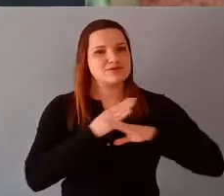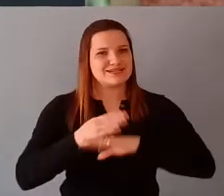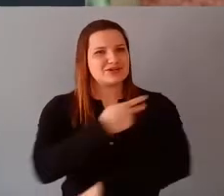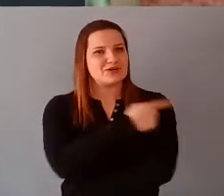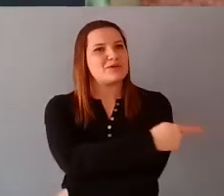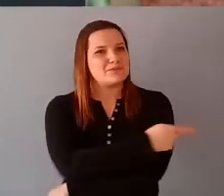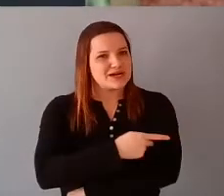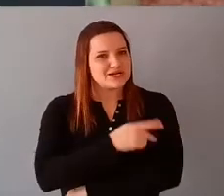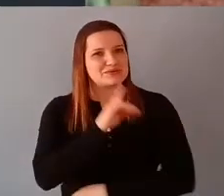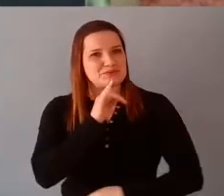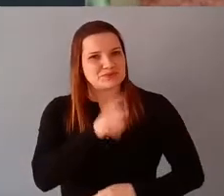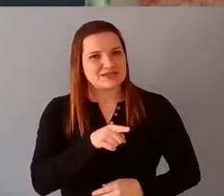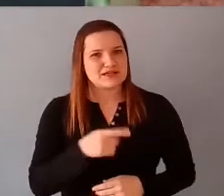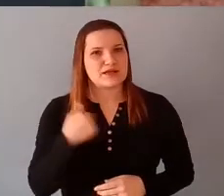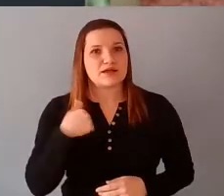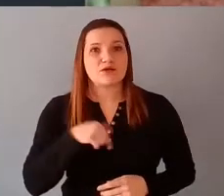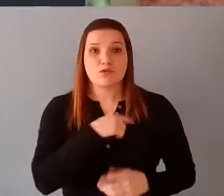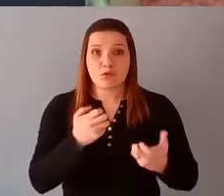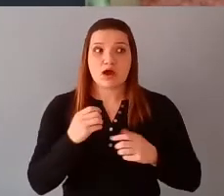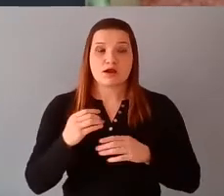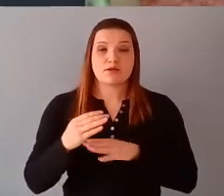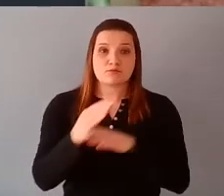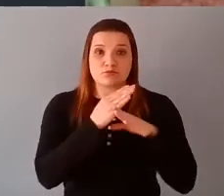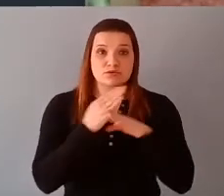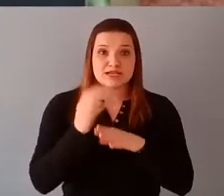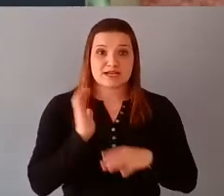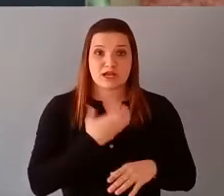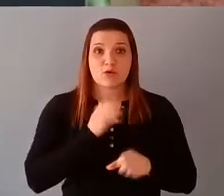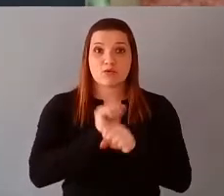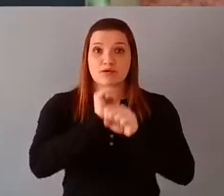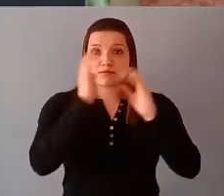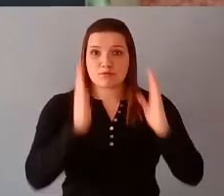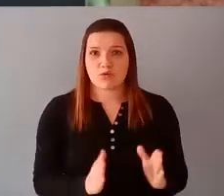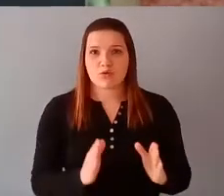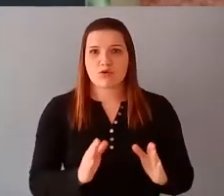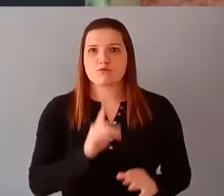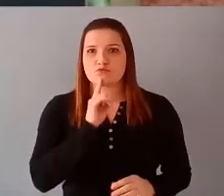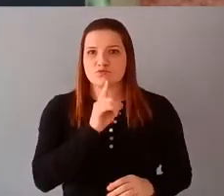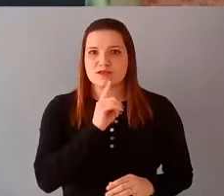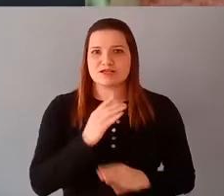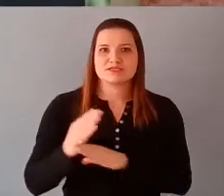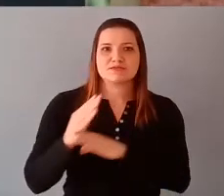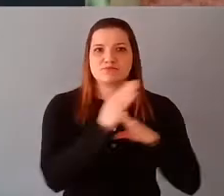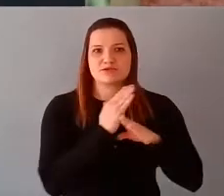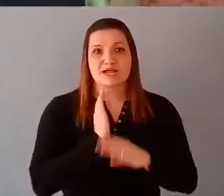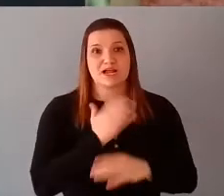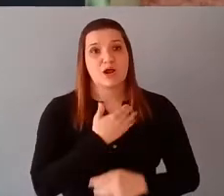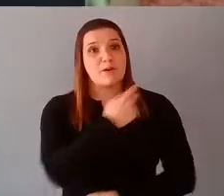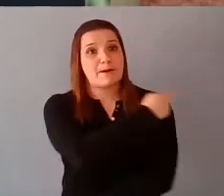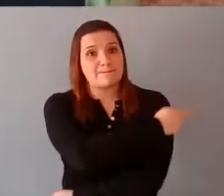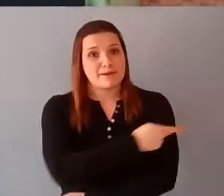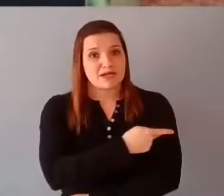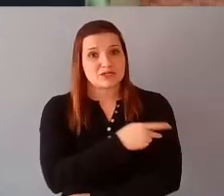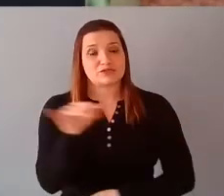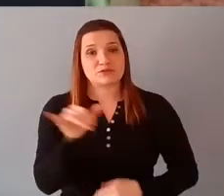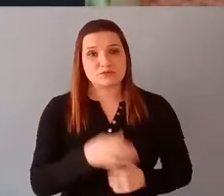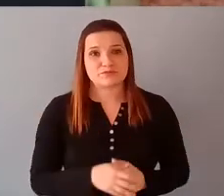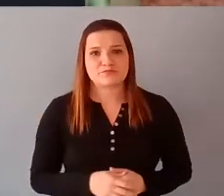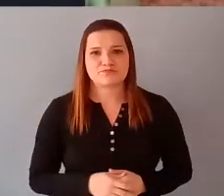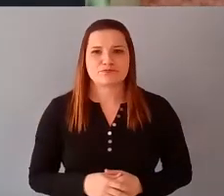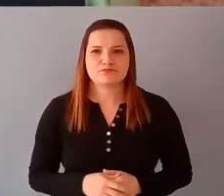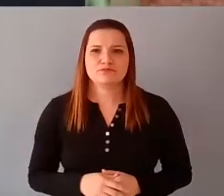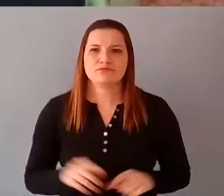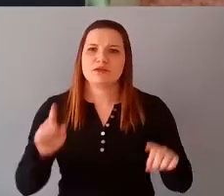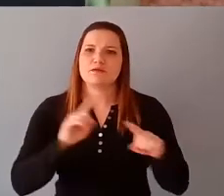patients. While we certainly want to protect our employees, it really is to protect our patients. But we do